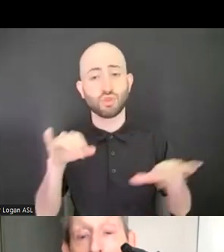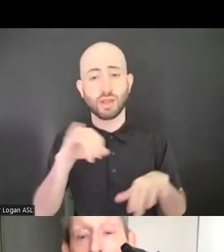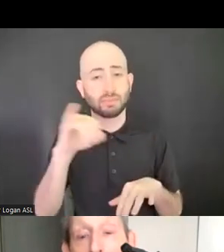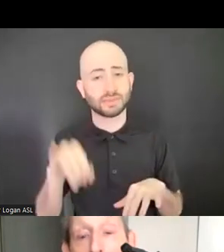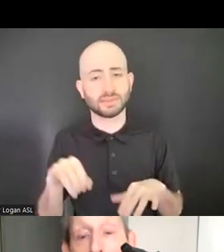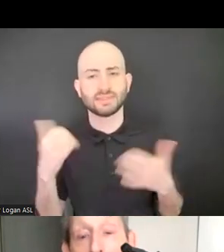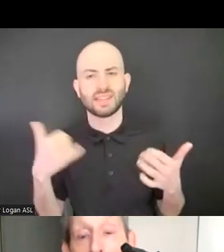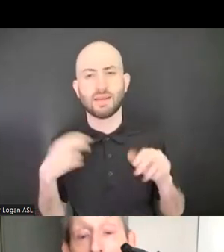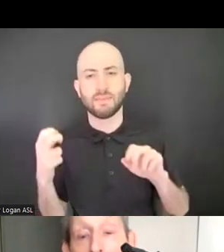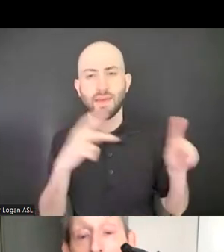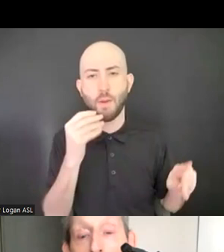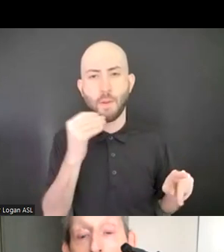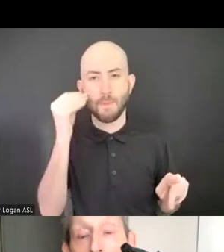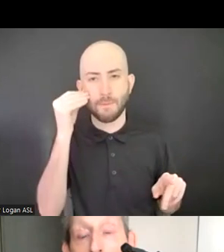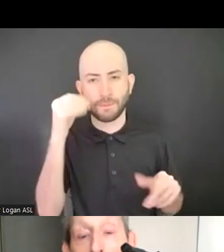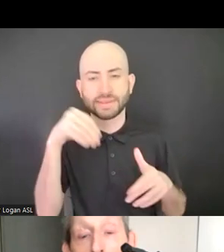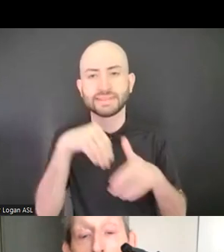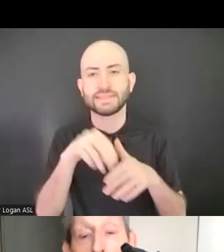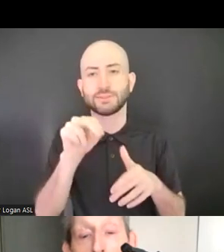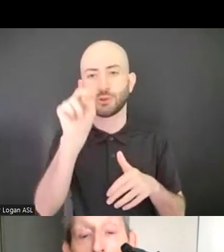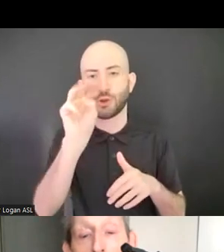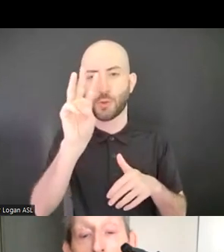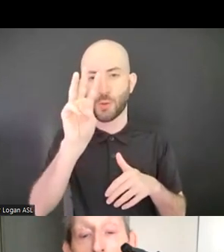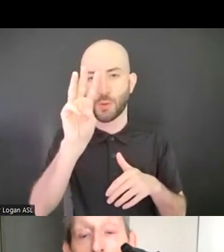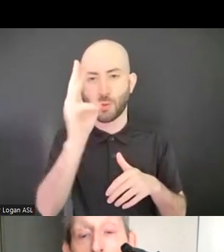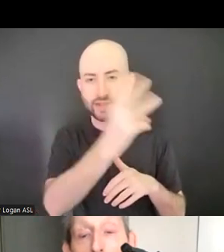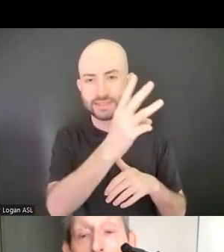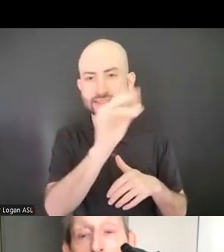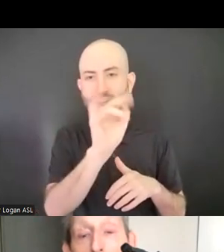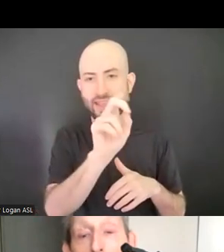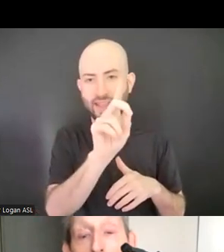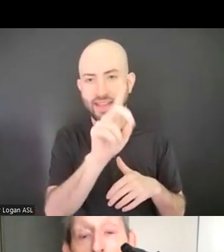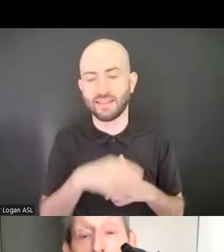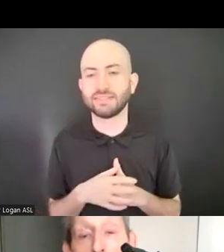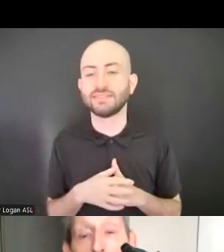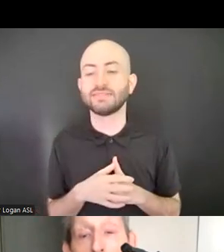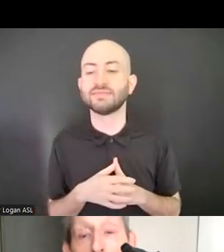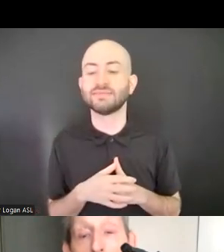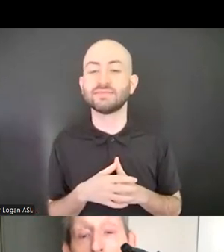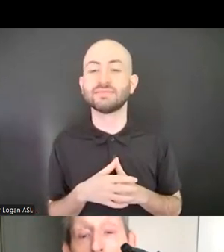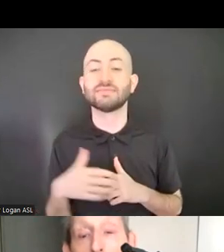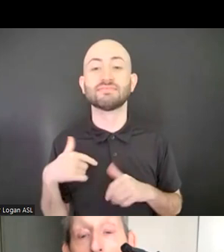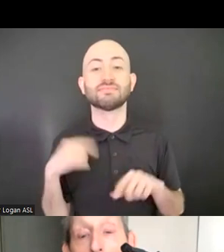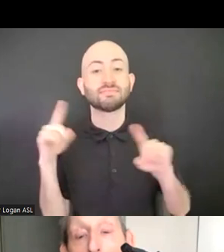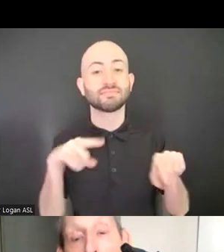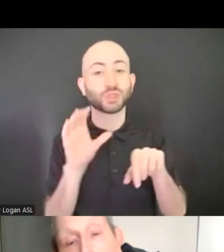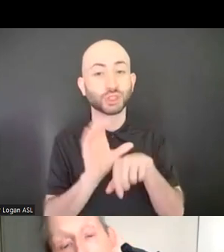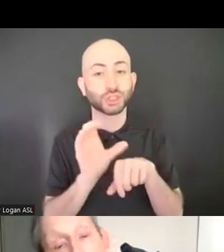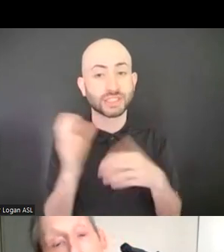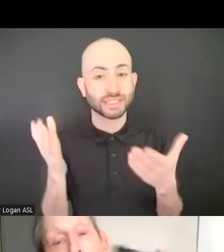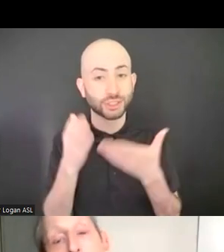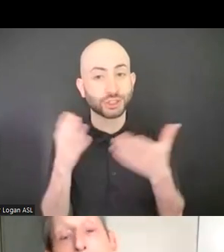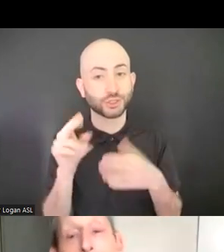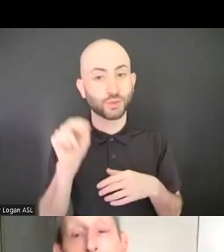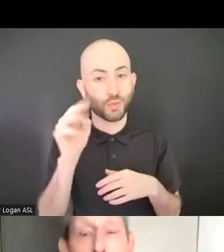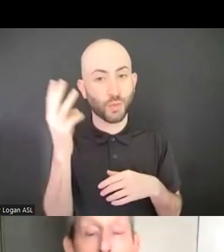mom in northwest indiana and um i go to a church here in northwest indiana